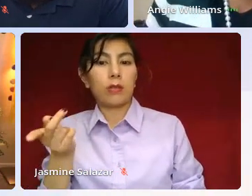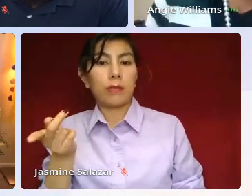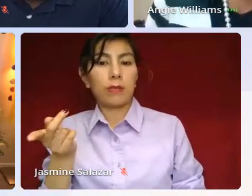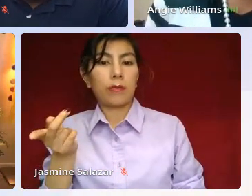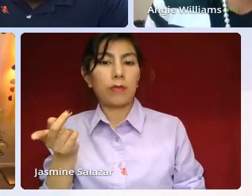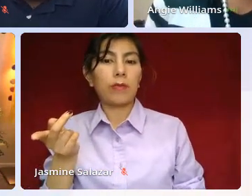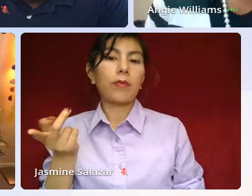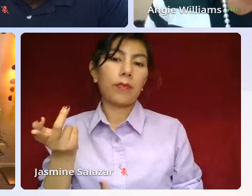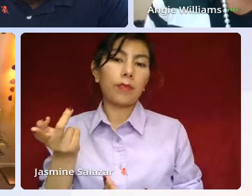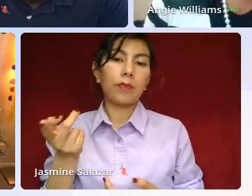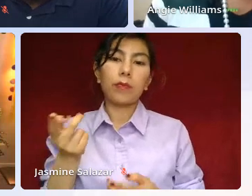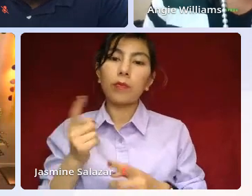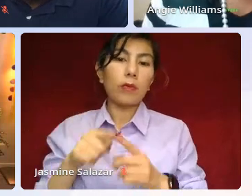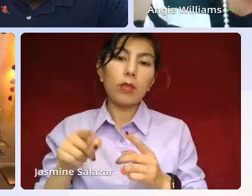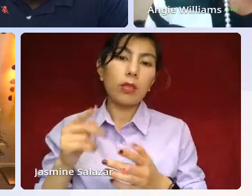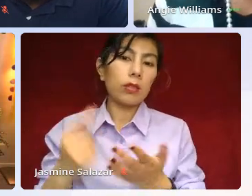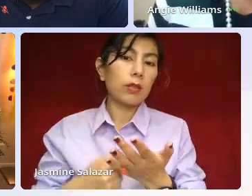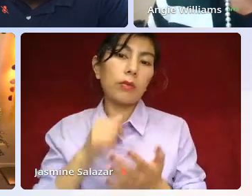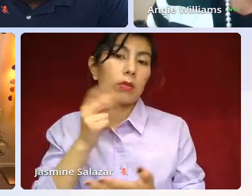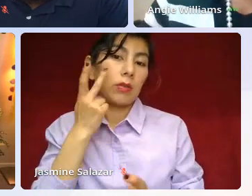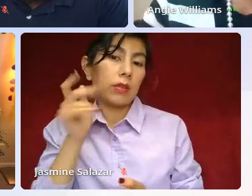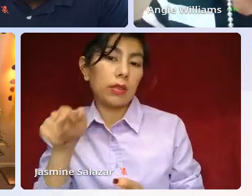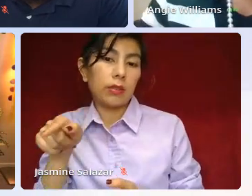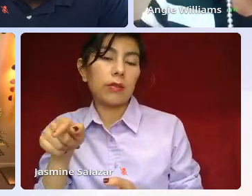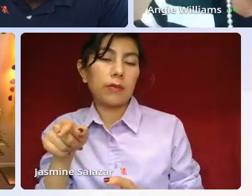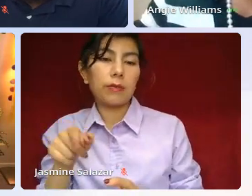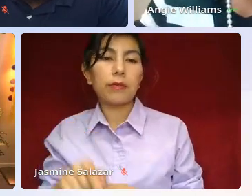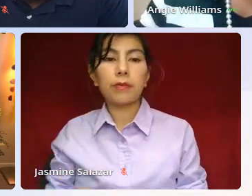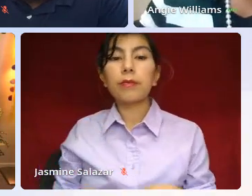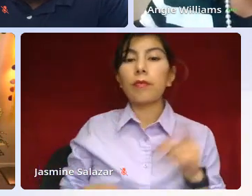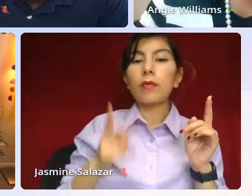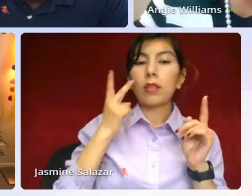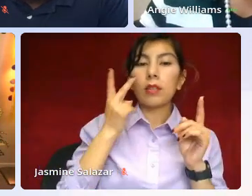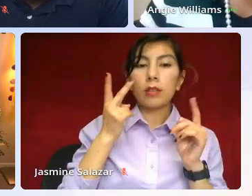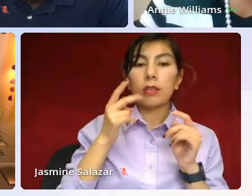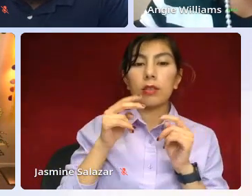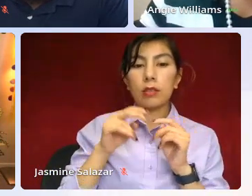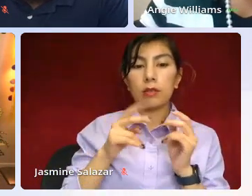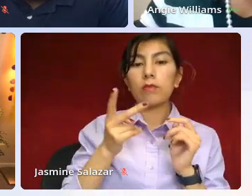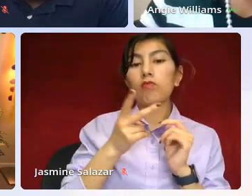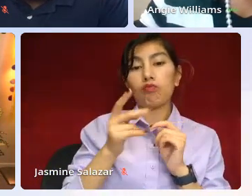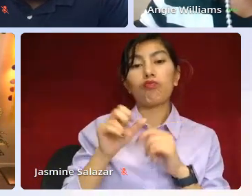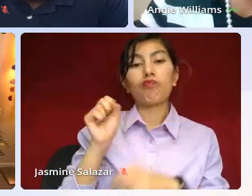area, but we don't. Yeah, Angie, I see Brandon and Raquel shaking their